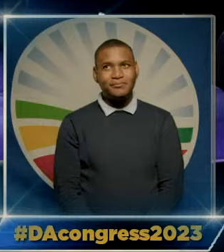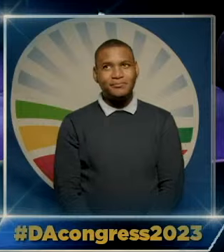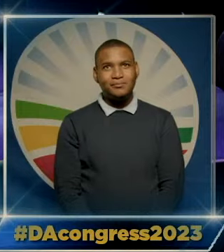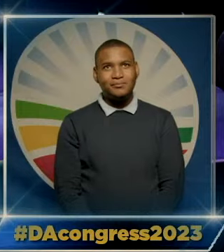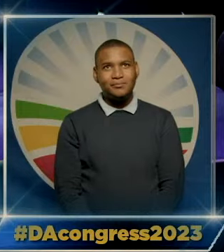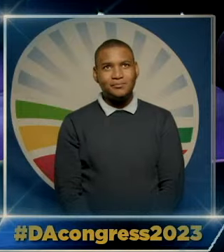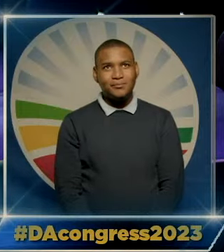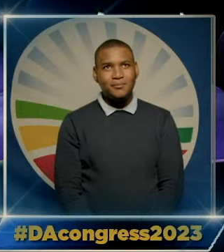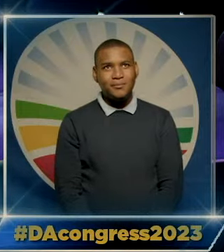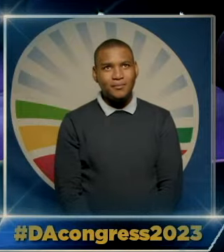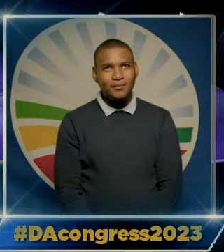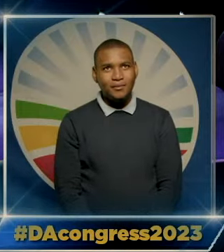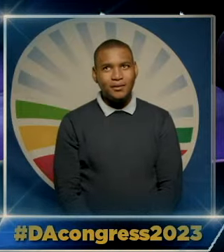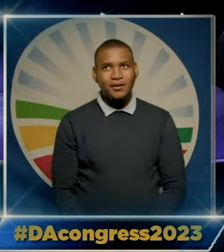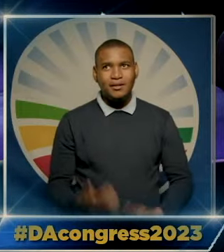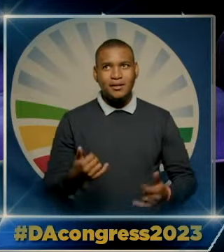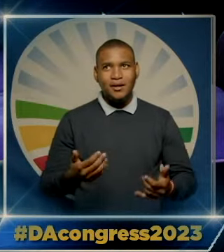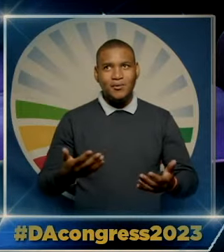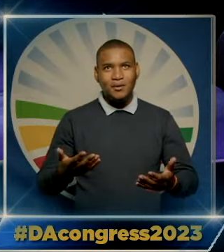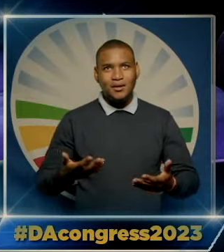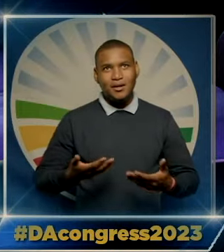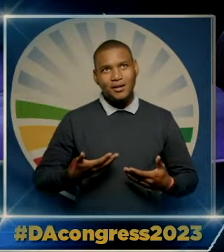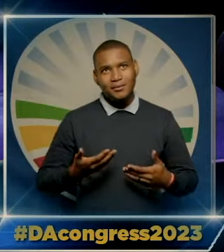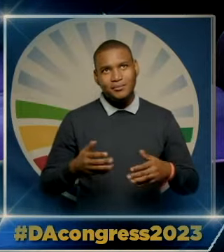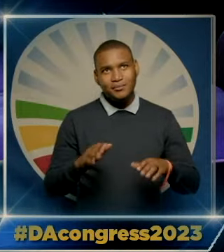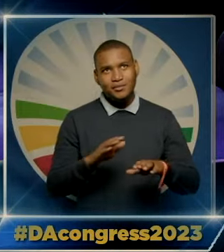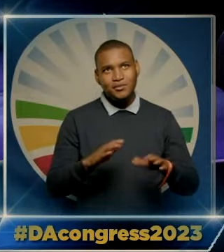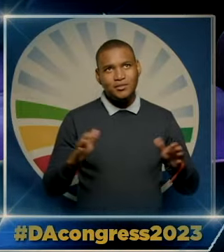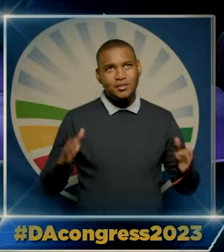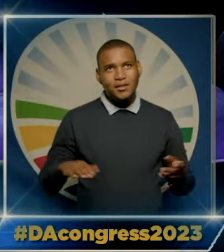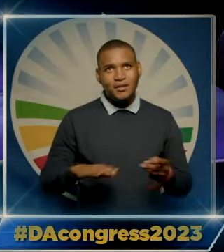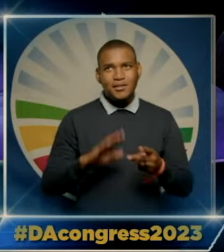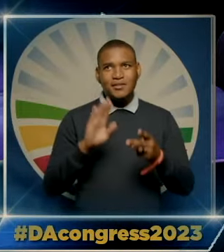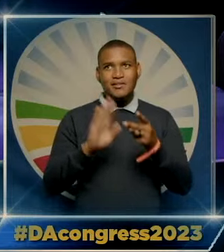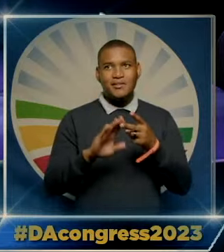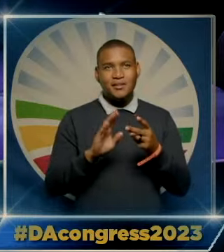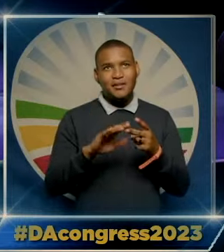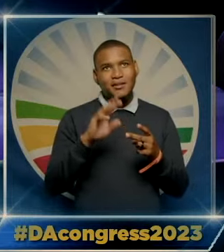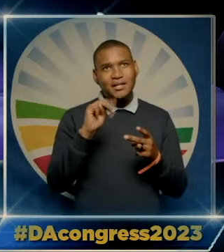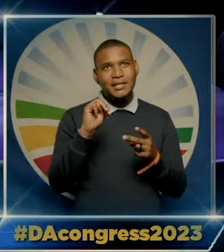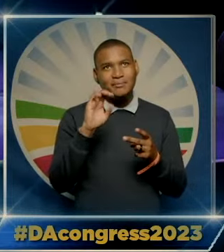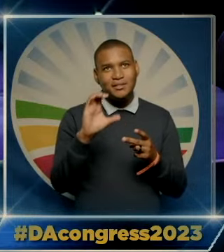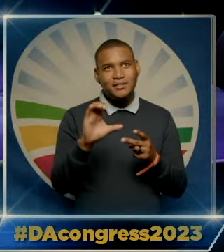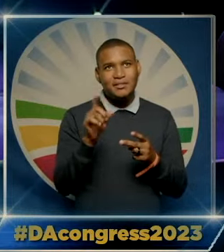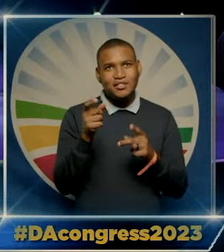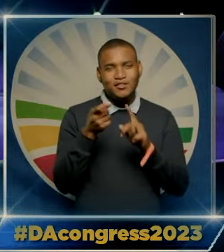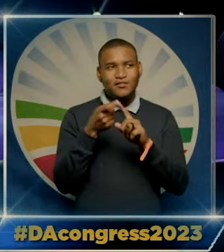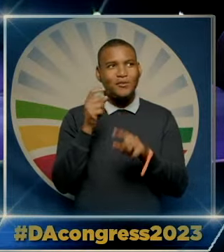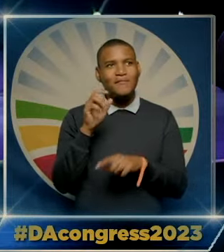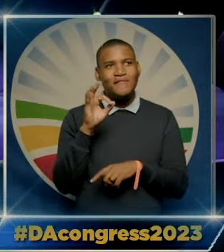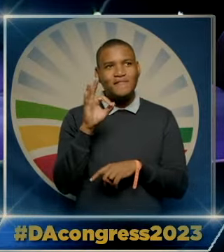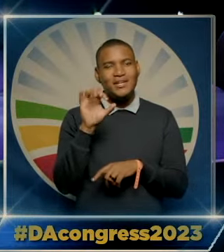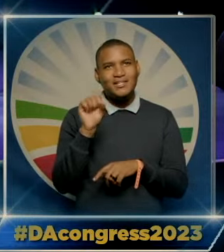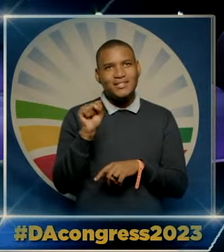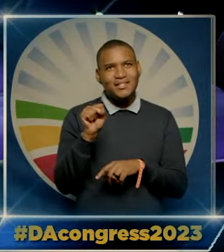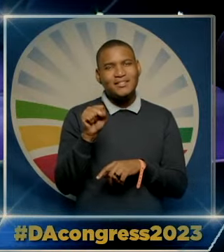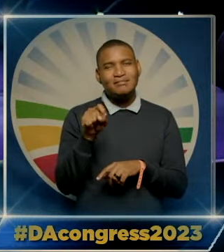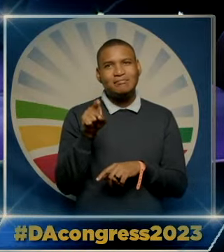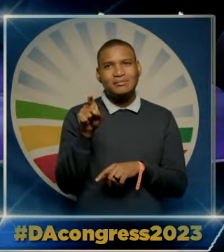Now, please welcome to the stage your second Master of Ceremony. She is from the Free State, and she